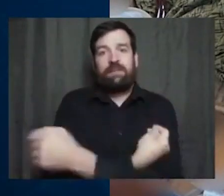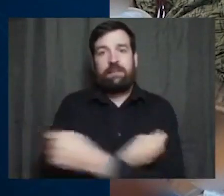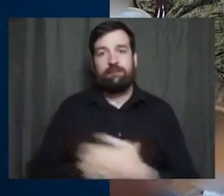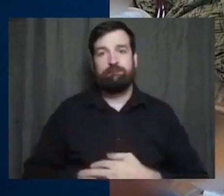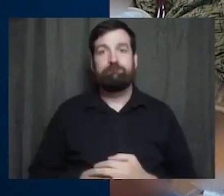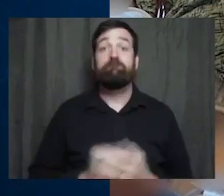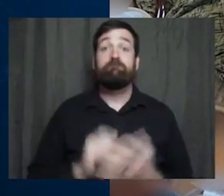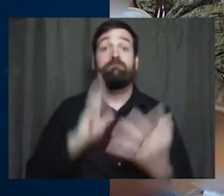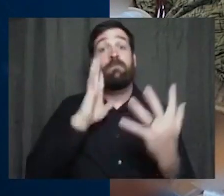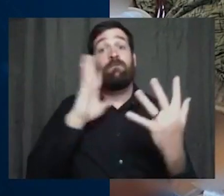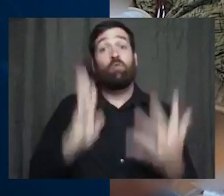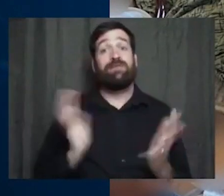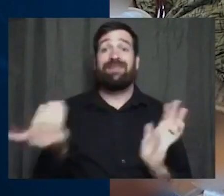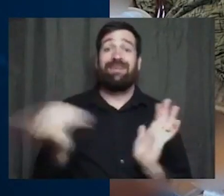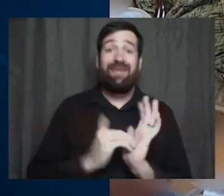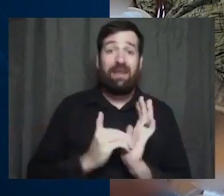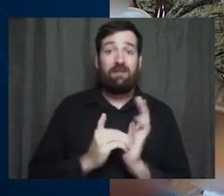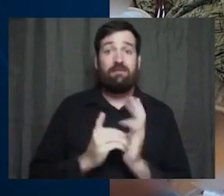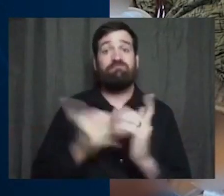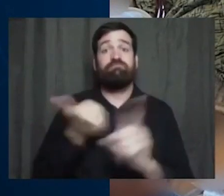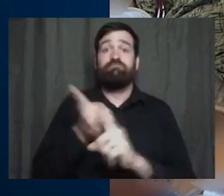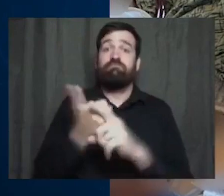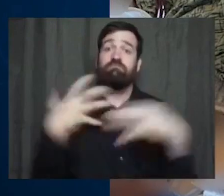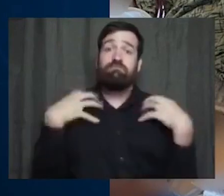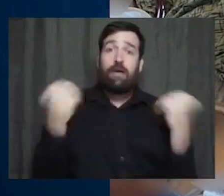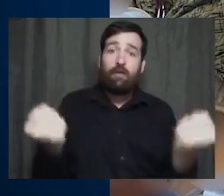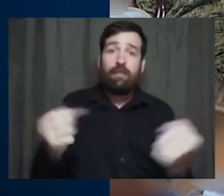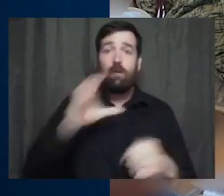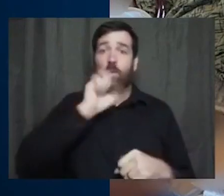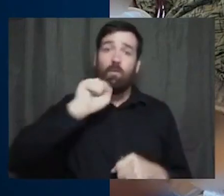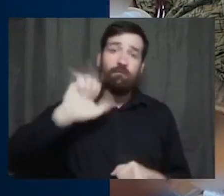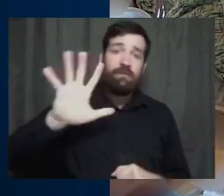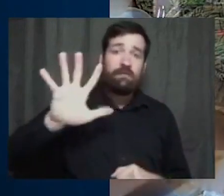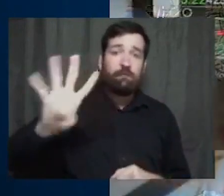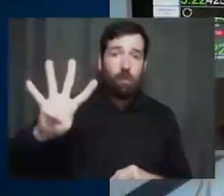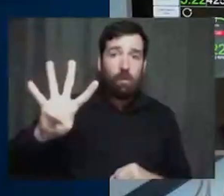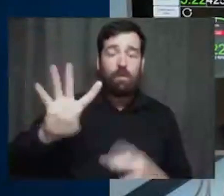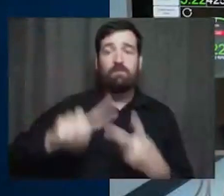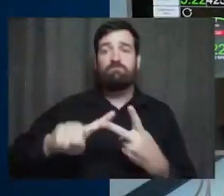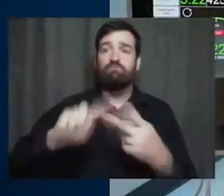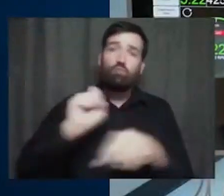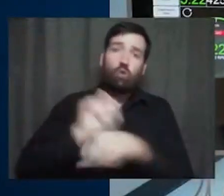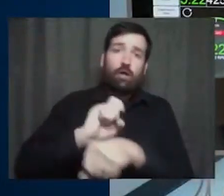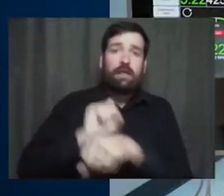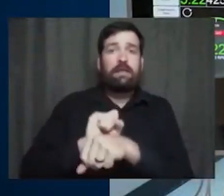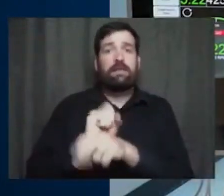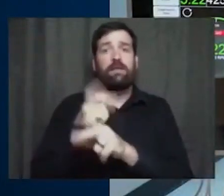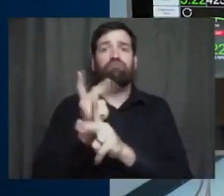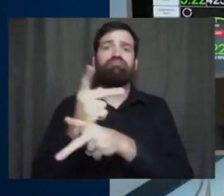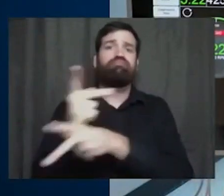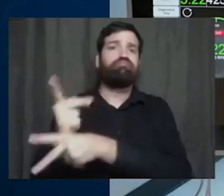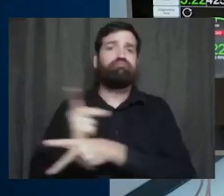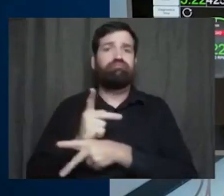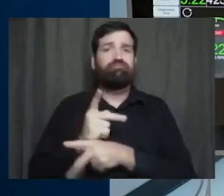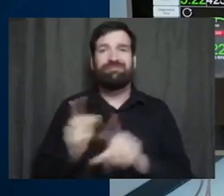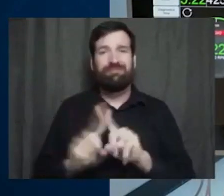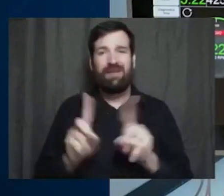again, healthy, 54 years old, working, productive, but did not get the